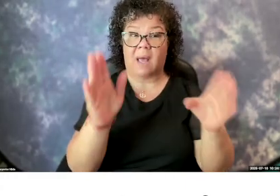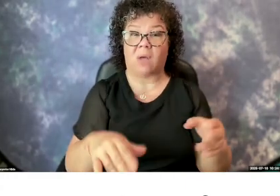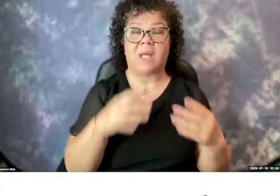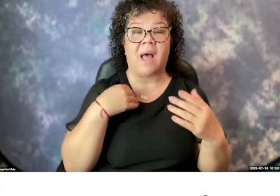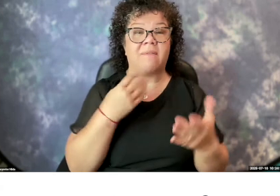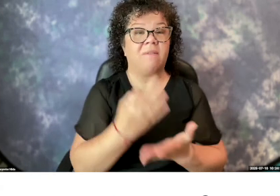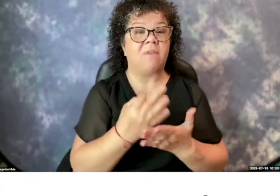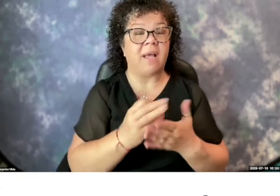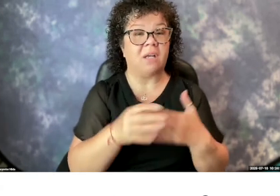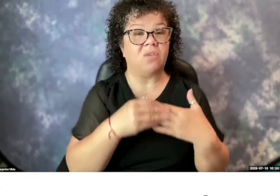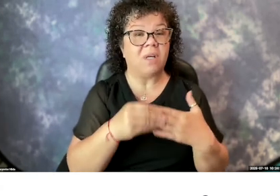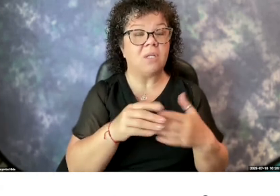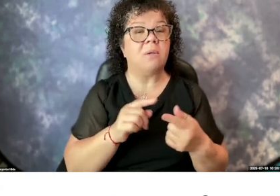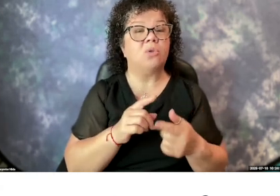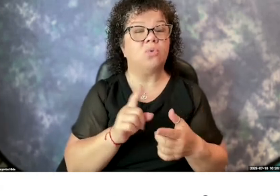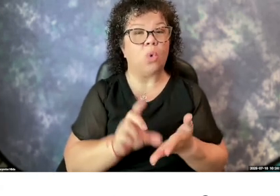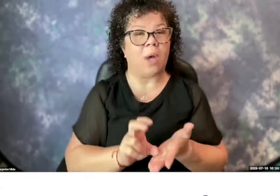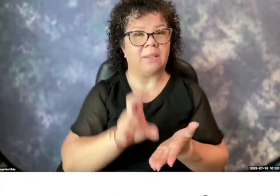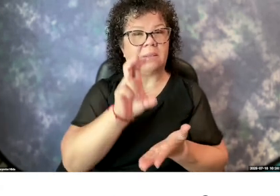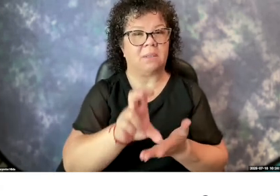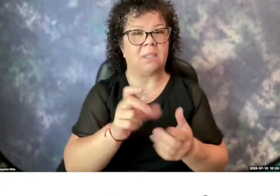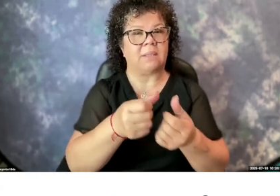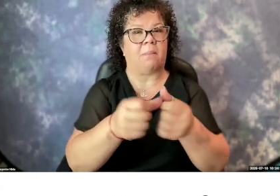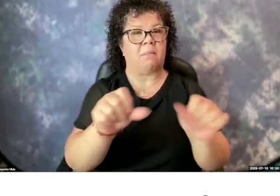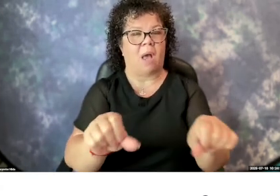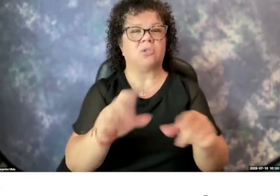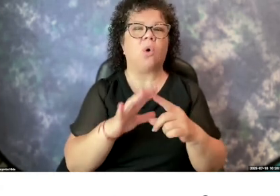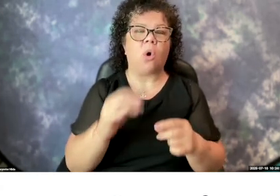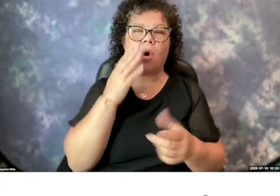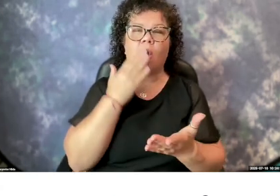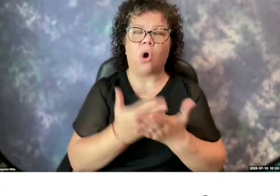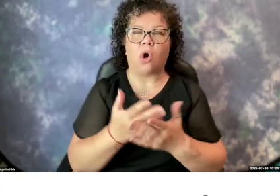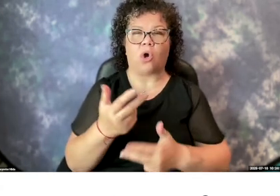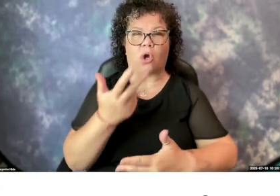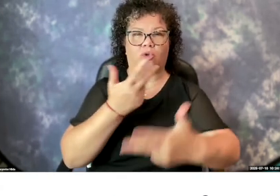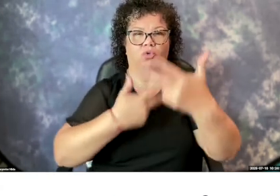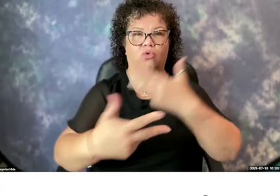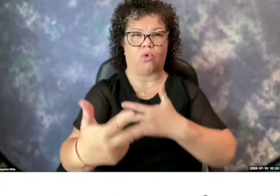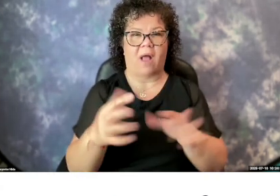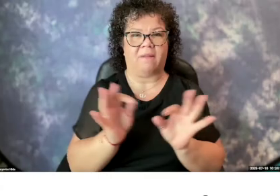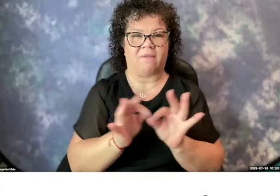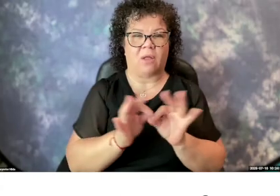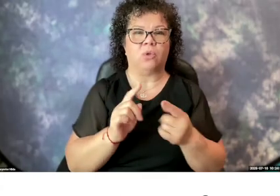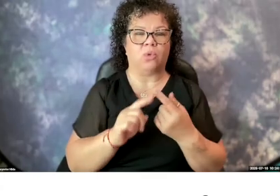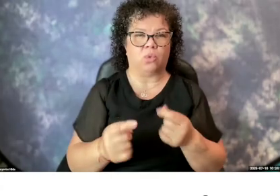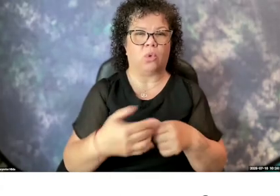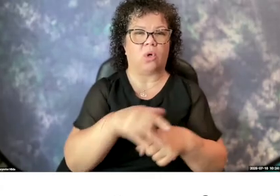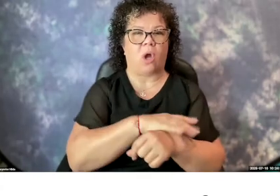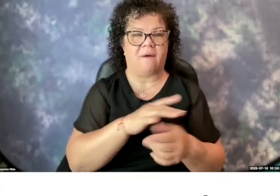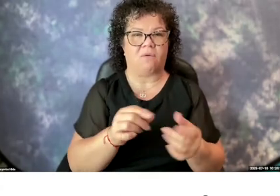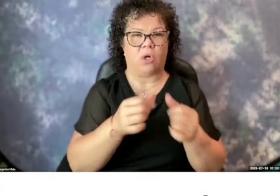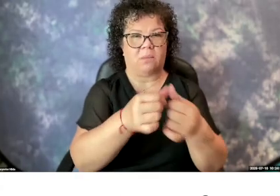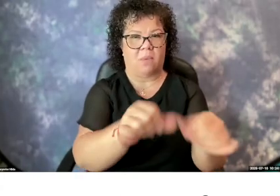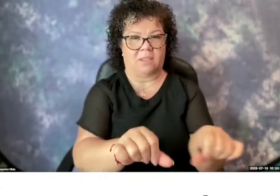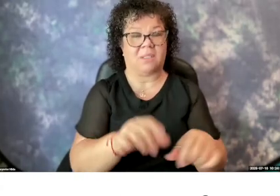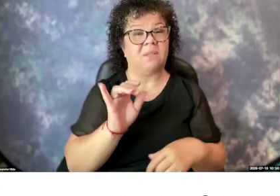make a cash down payment or at least sufficient trade value from other vehicles to cover that down payment. And again, that's